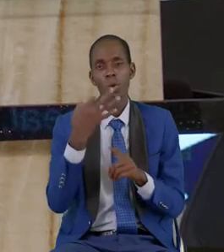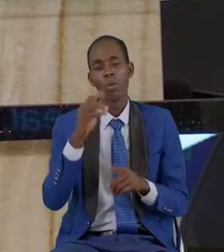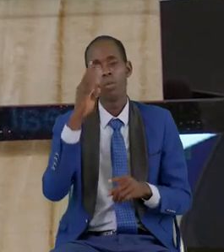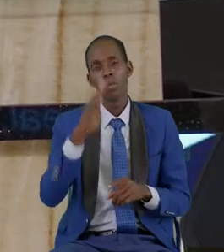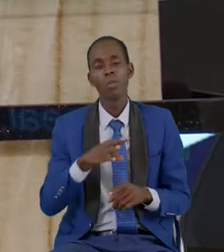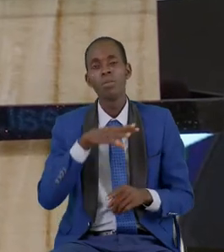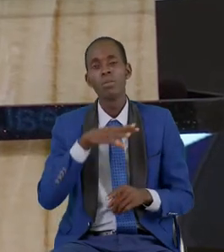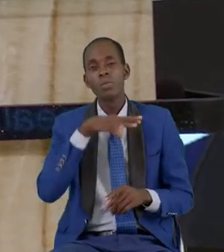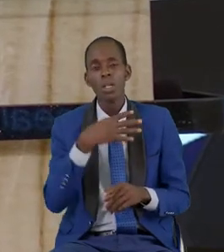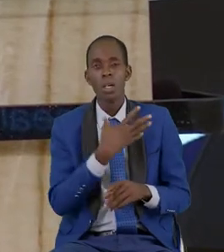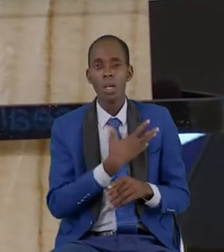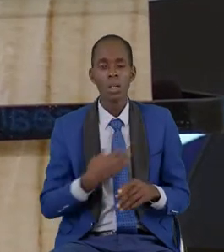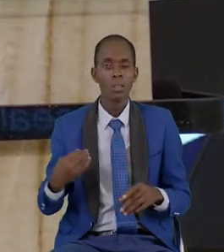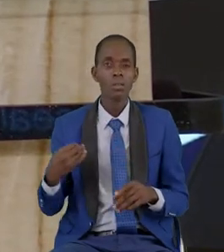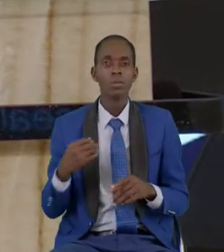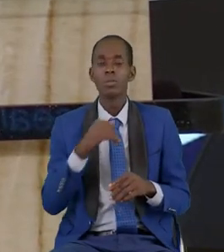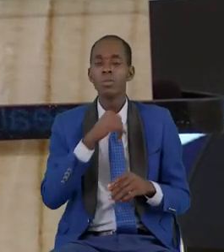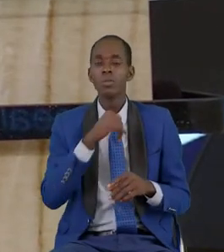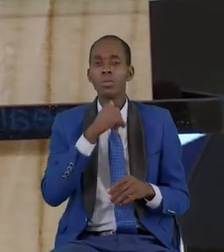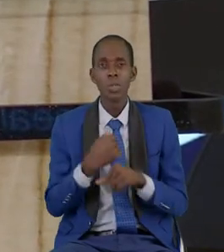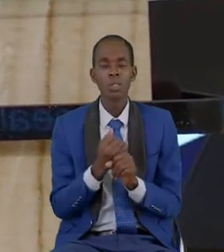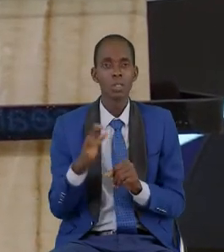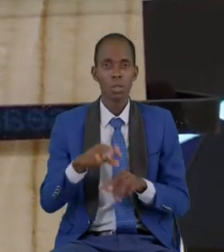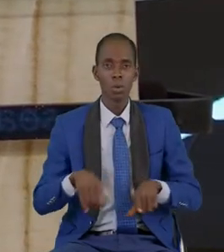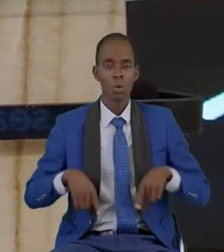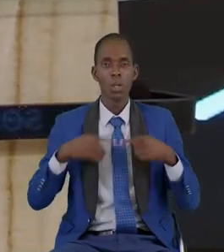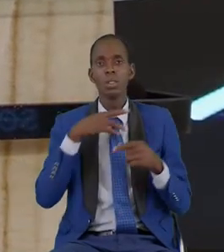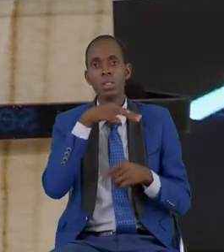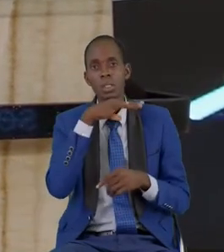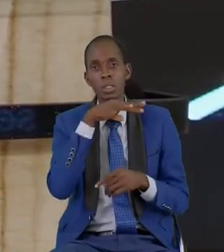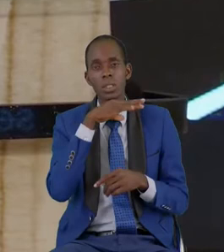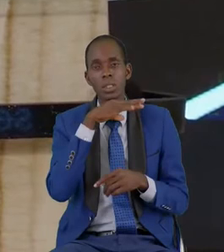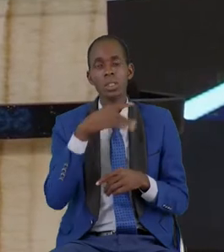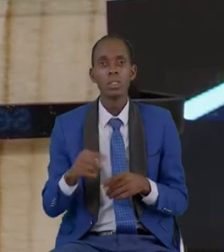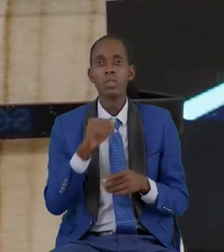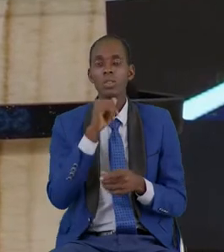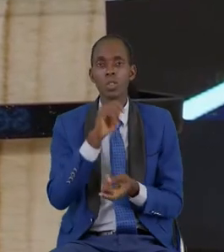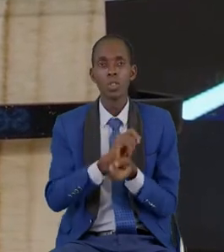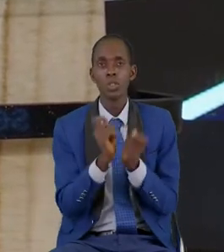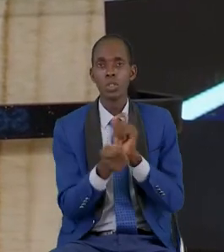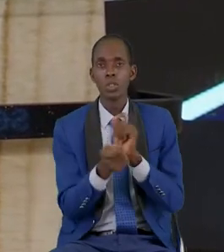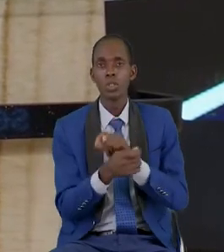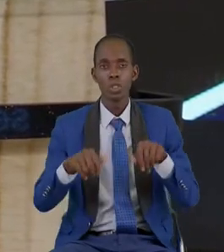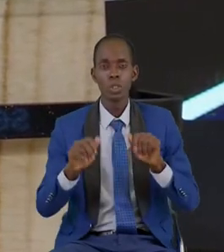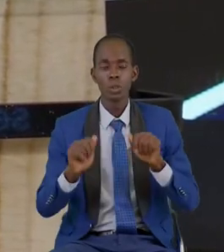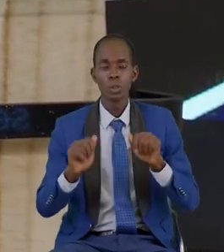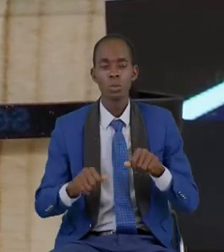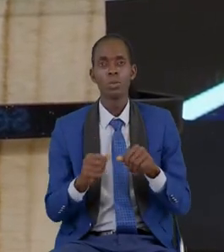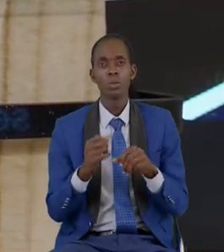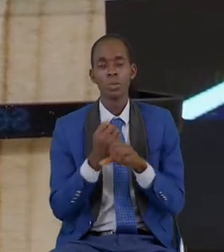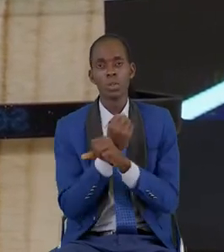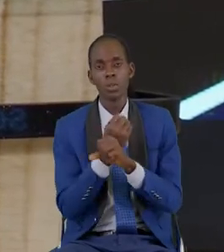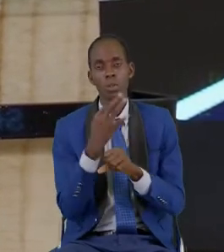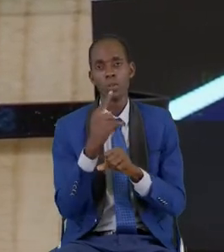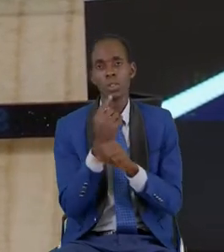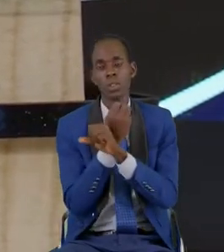corrupting their own lives, the immutability of the saving pillar of truth. Let's come to